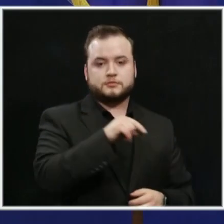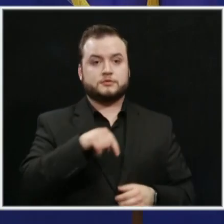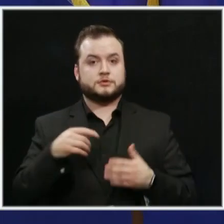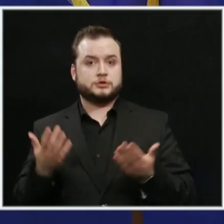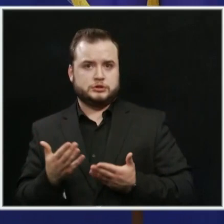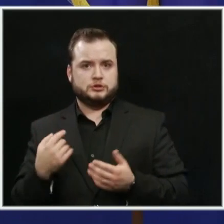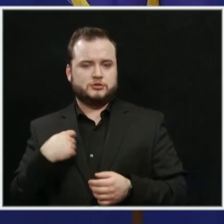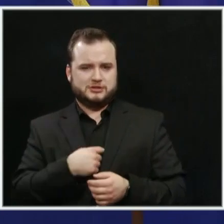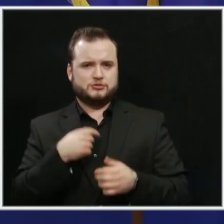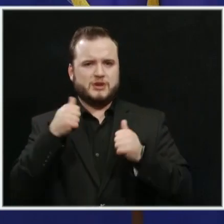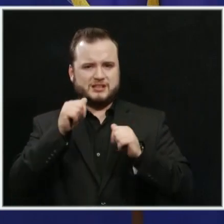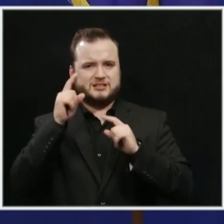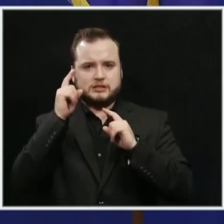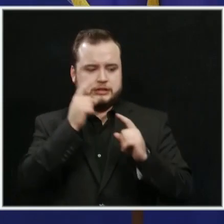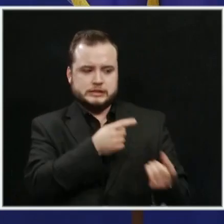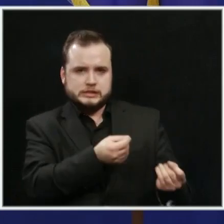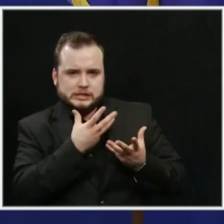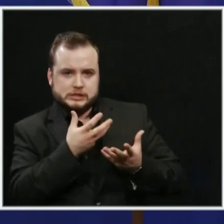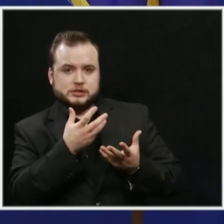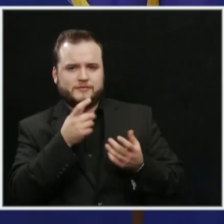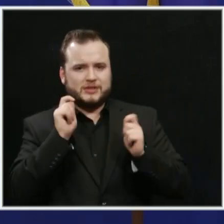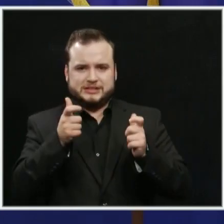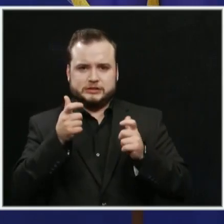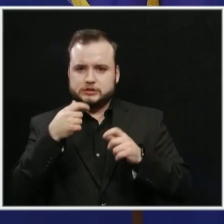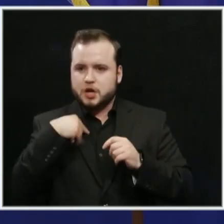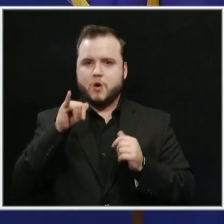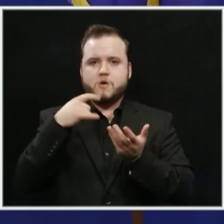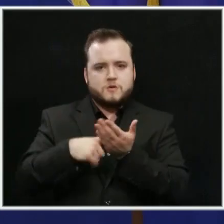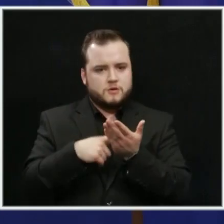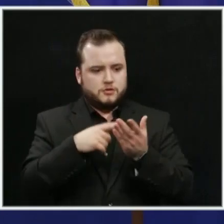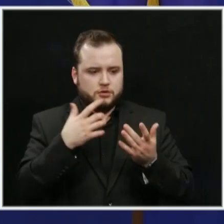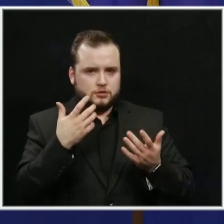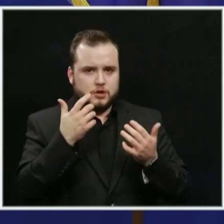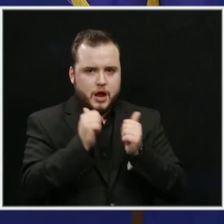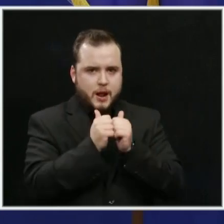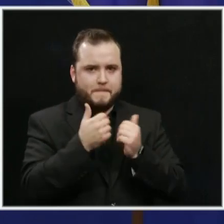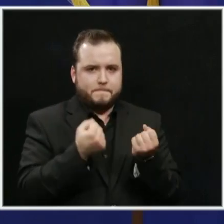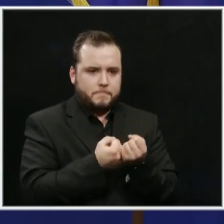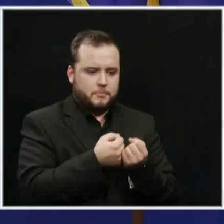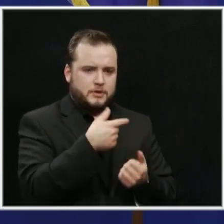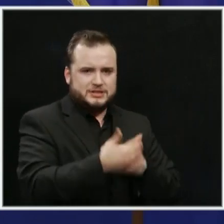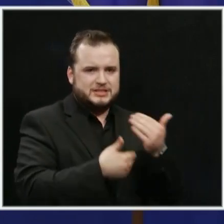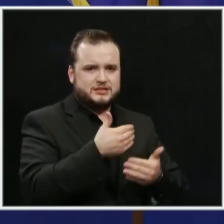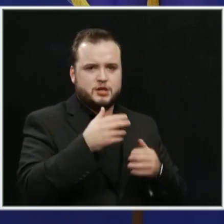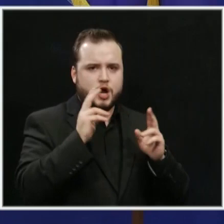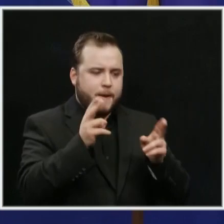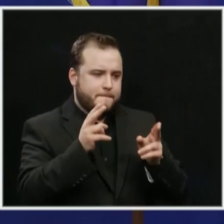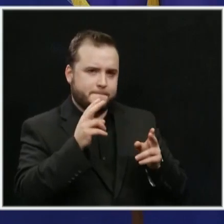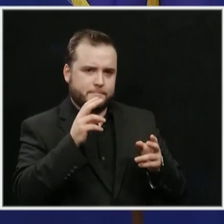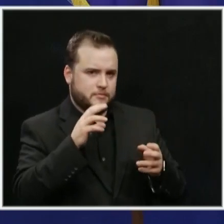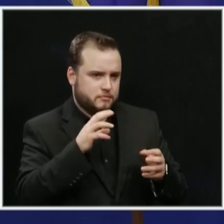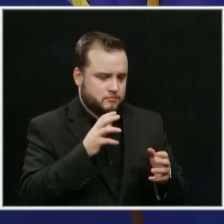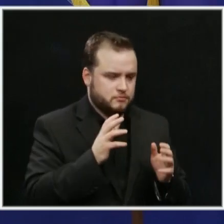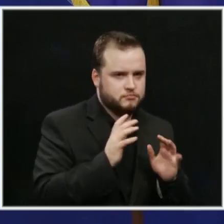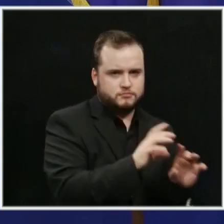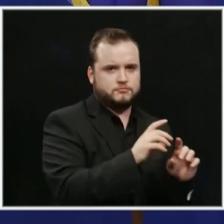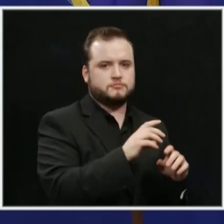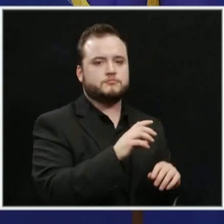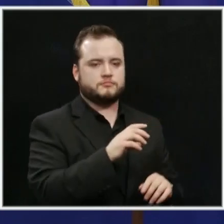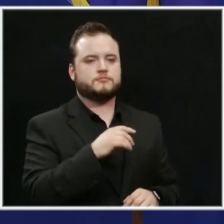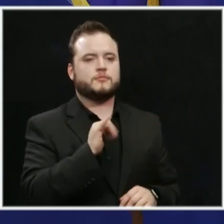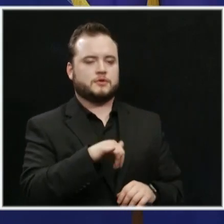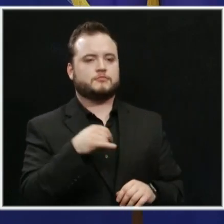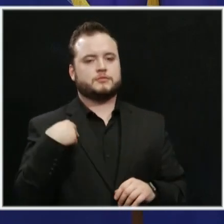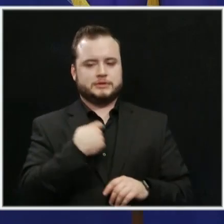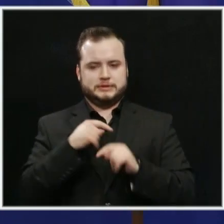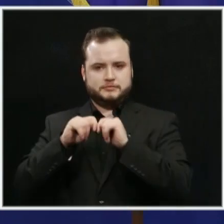Ersman or Jan on this potentially today, who looked at this. We have spoken, as I said, with all of them. We have put a team down there. The Departments